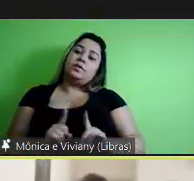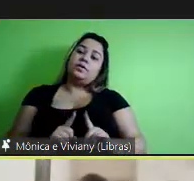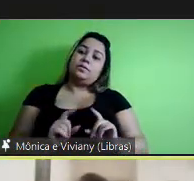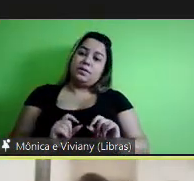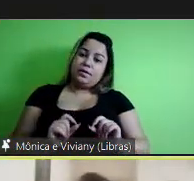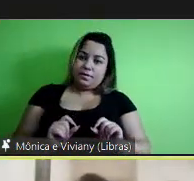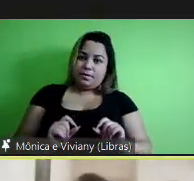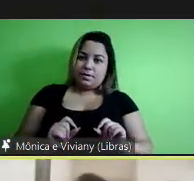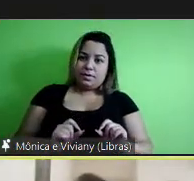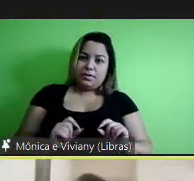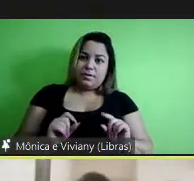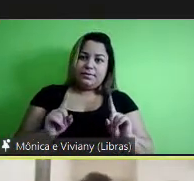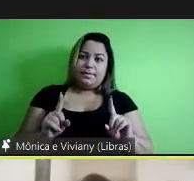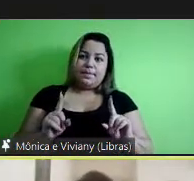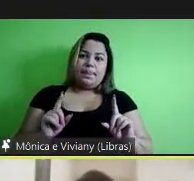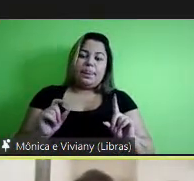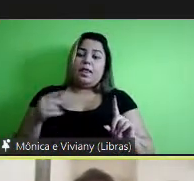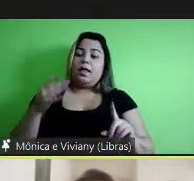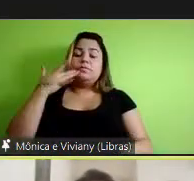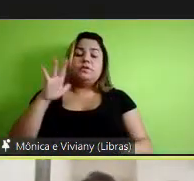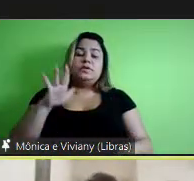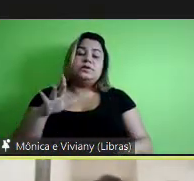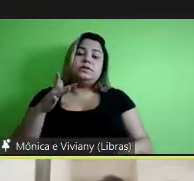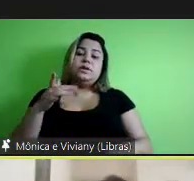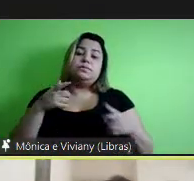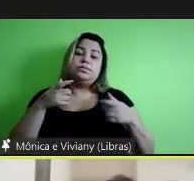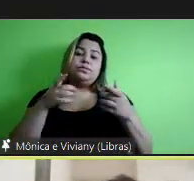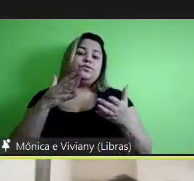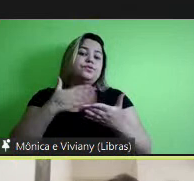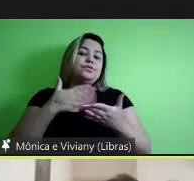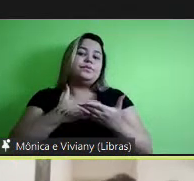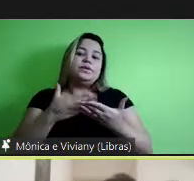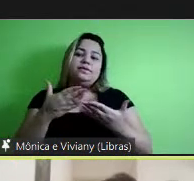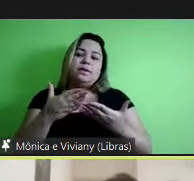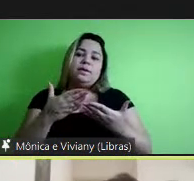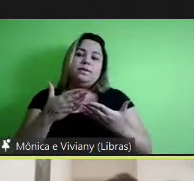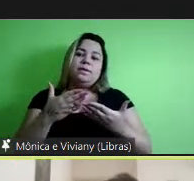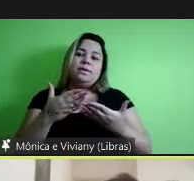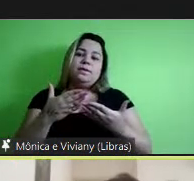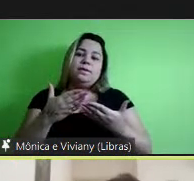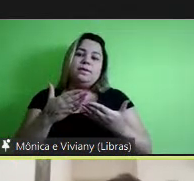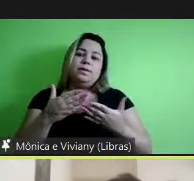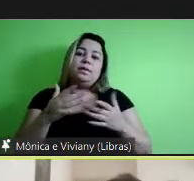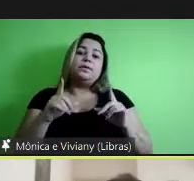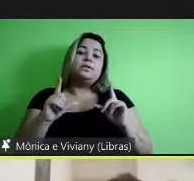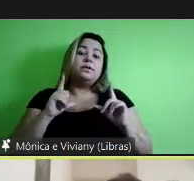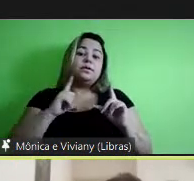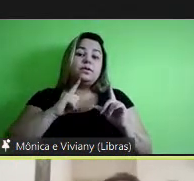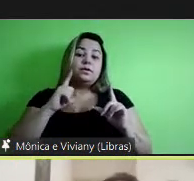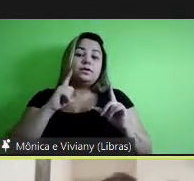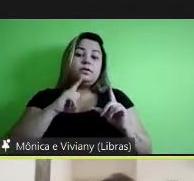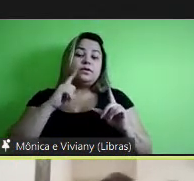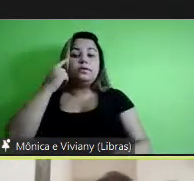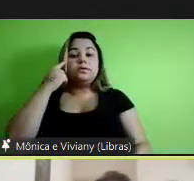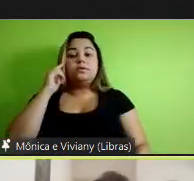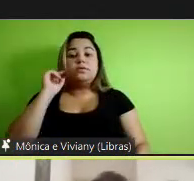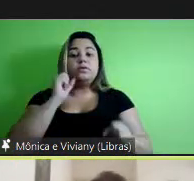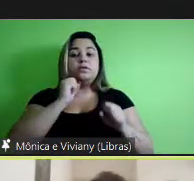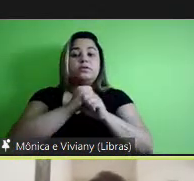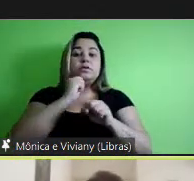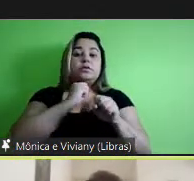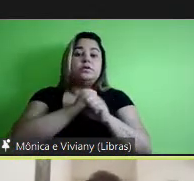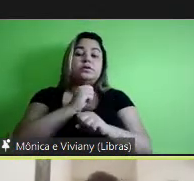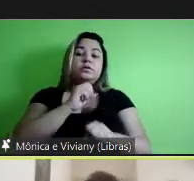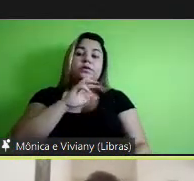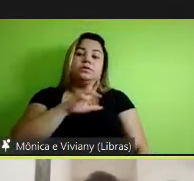about the aspects? We think, oh, I don't know where to begin from. This is where we need to think about how